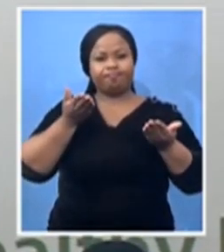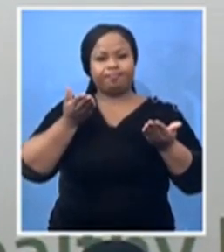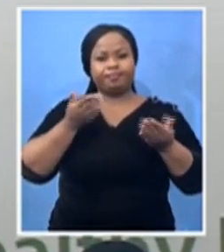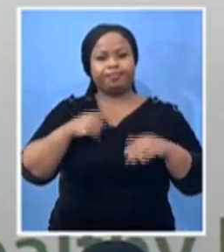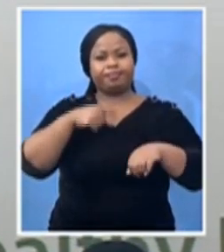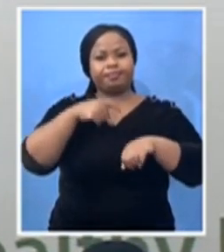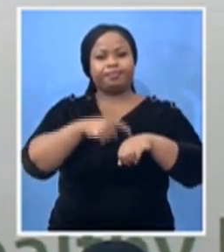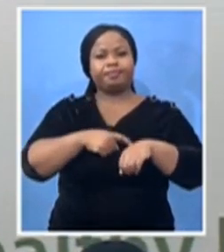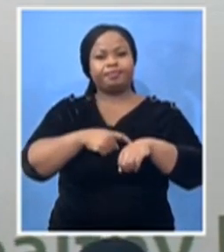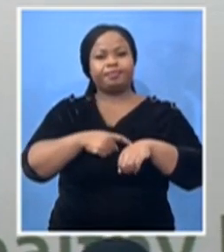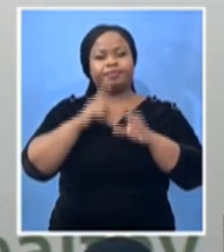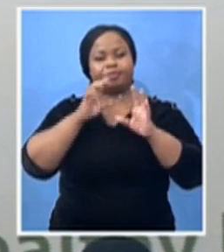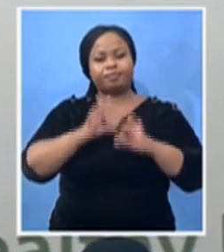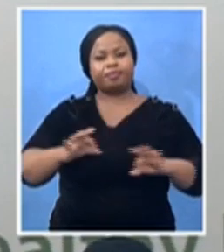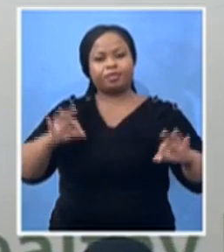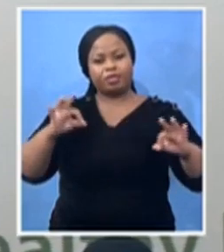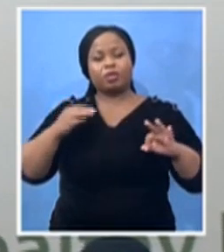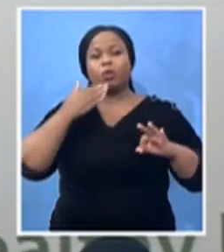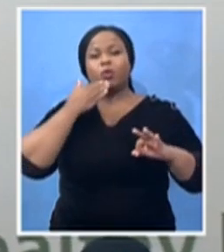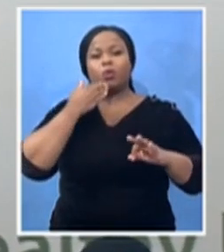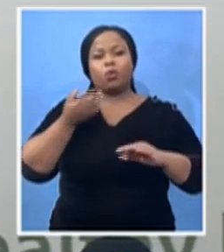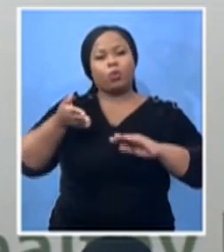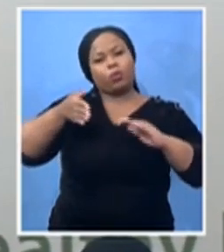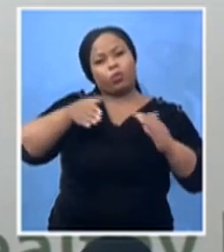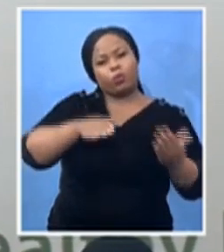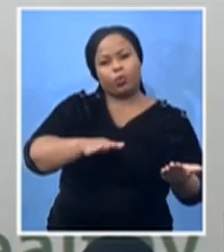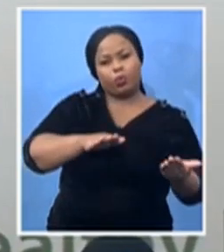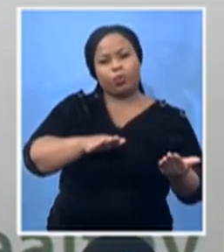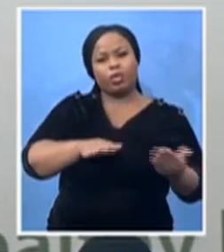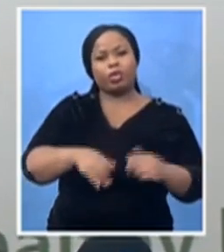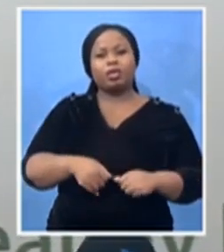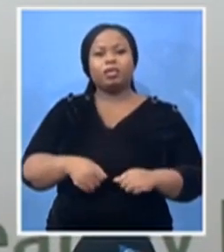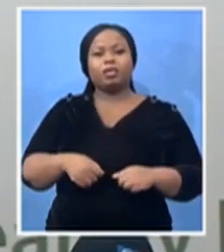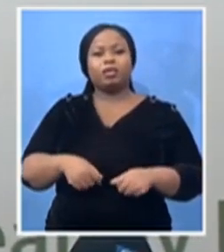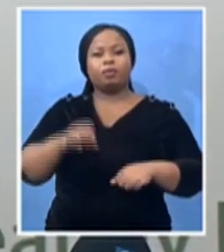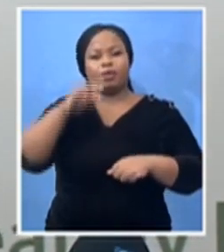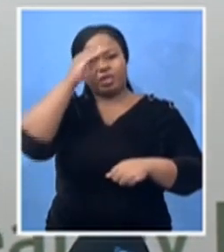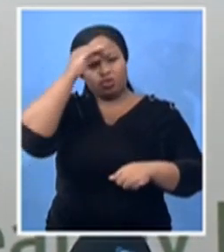their lives to this pandemic. At Chris Hani Baragwanath last